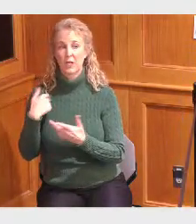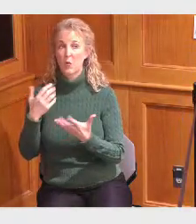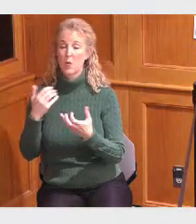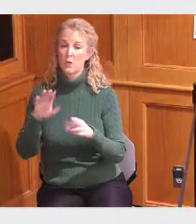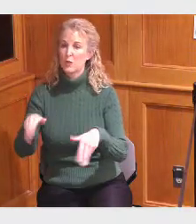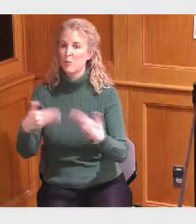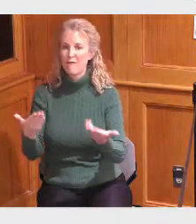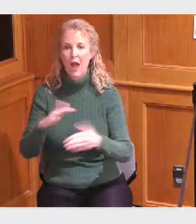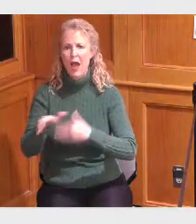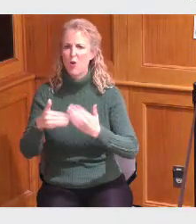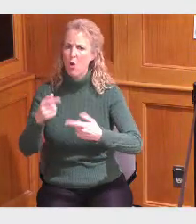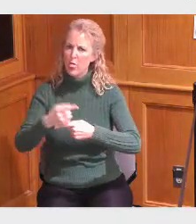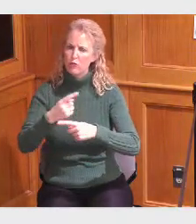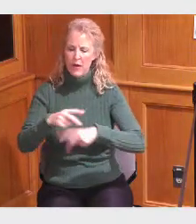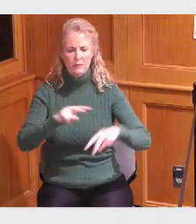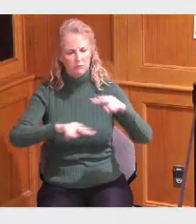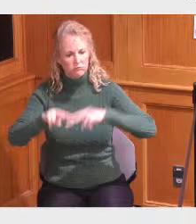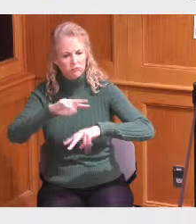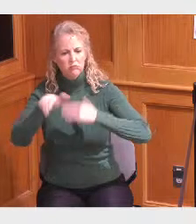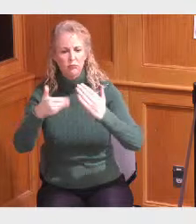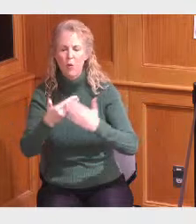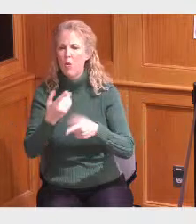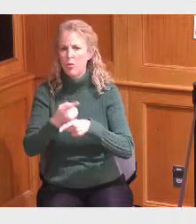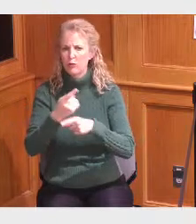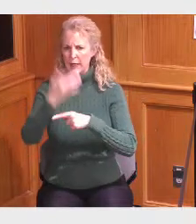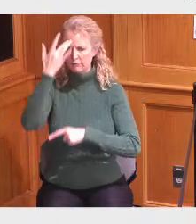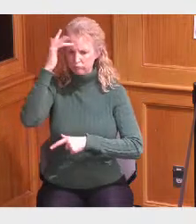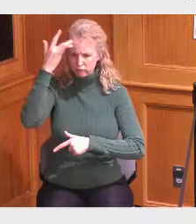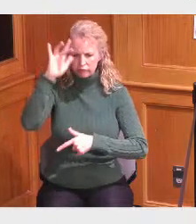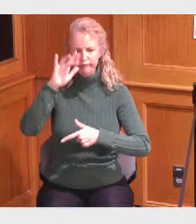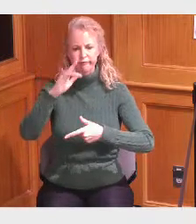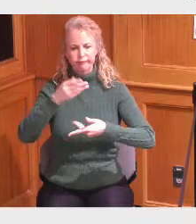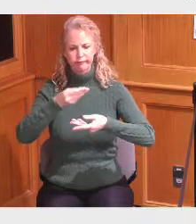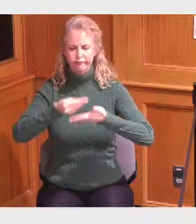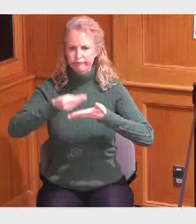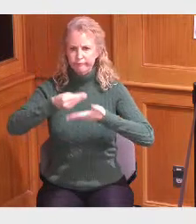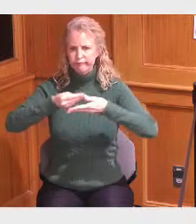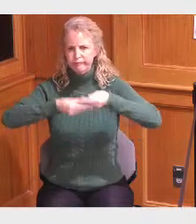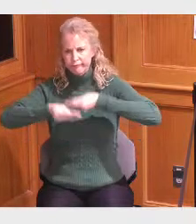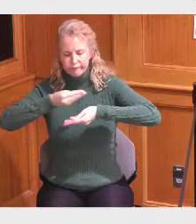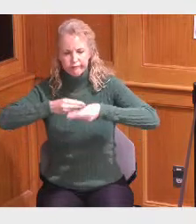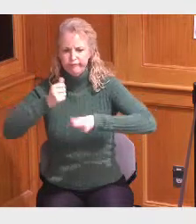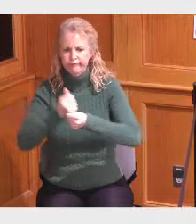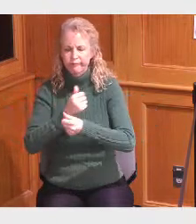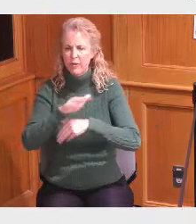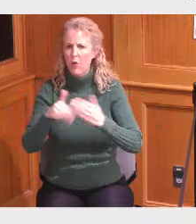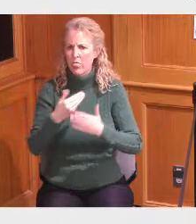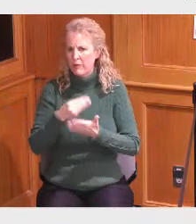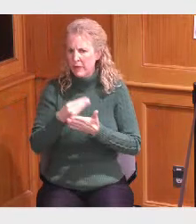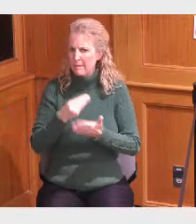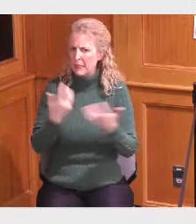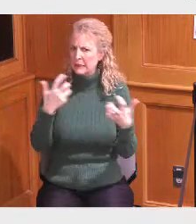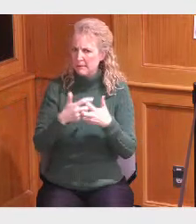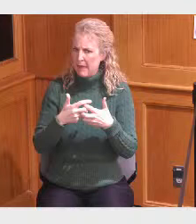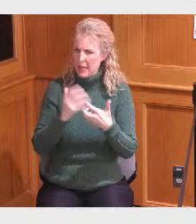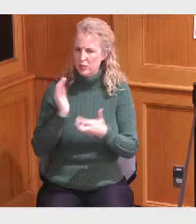governance oversight to make sure that the monies that we do assess property owners are spent the proper way in alignment with the